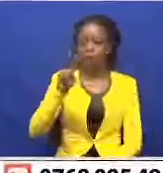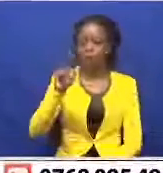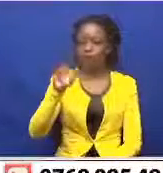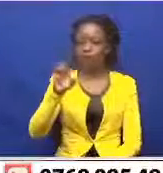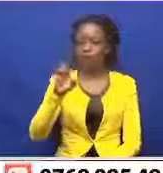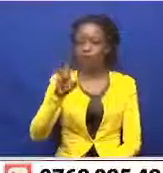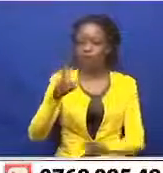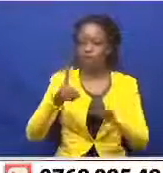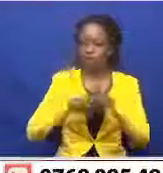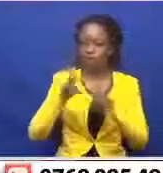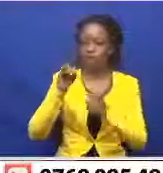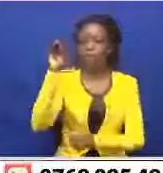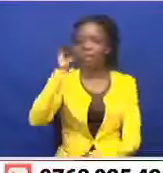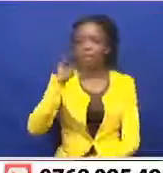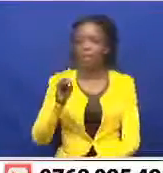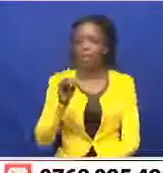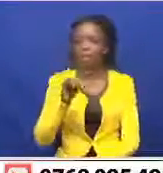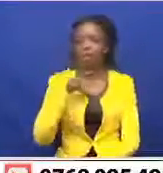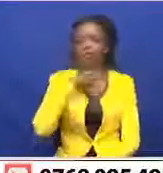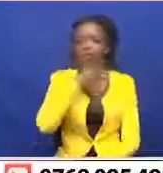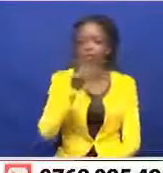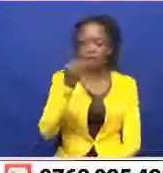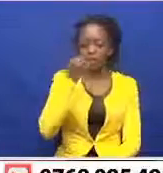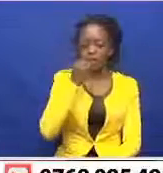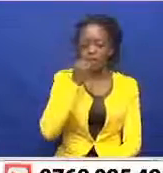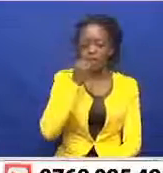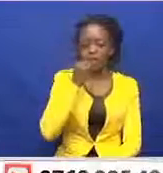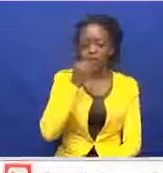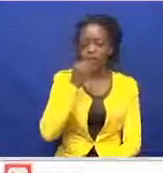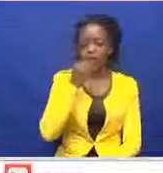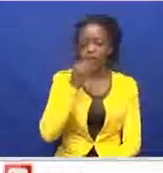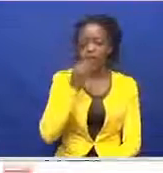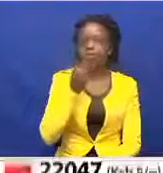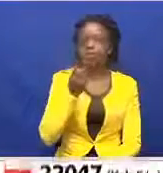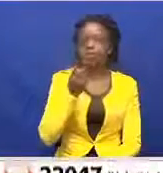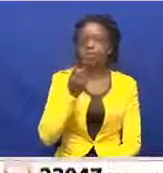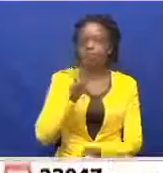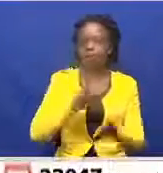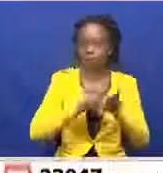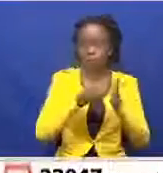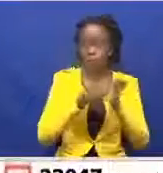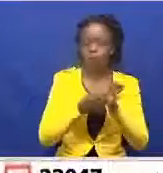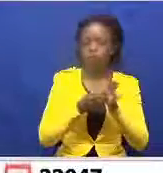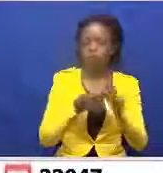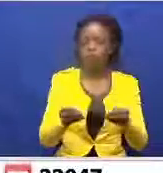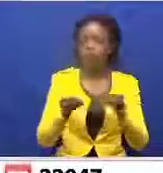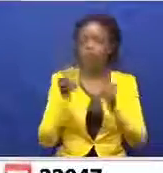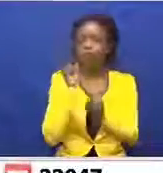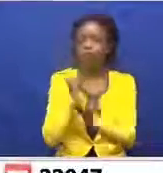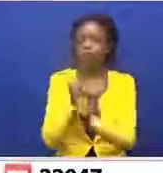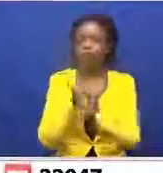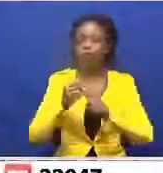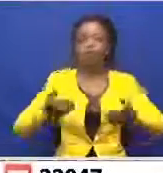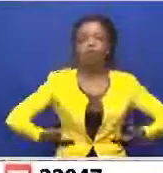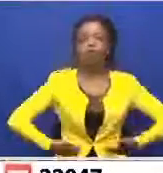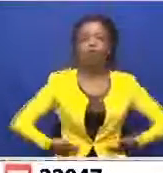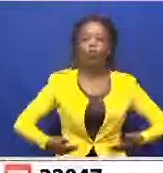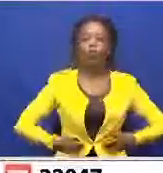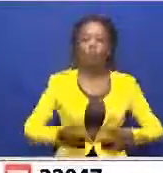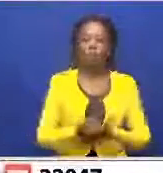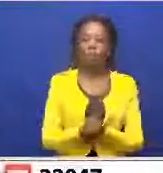consume 60% of the waste to feed it. Huijbers said Insectipro prides in providing employment to the youth.